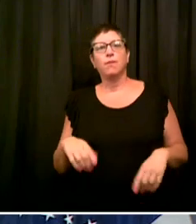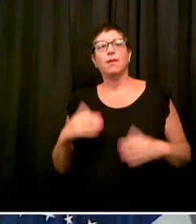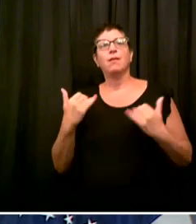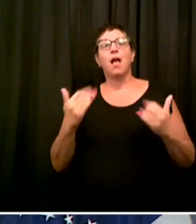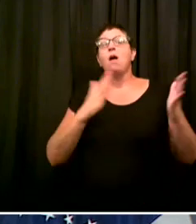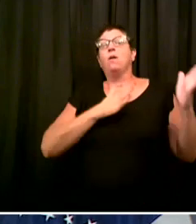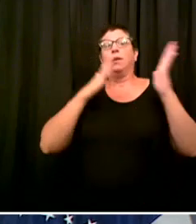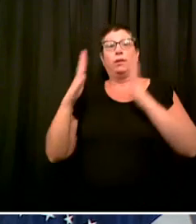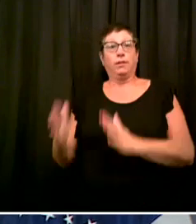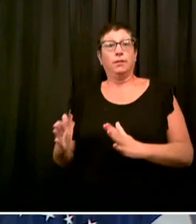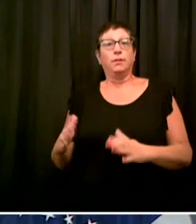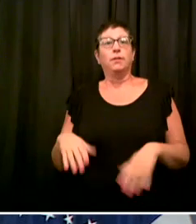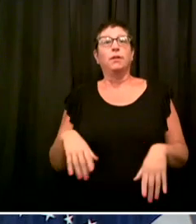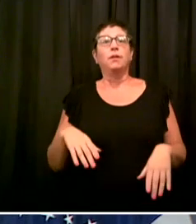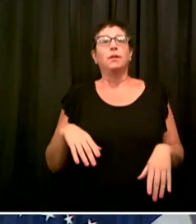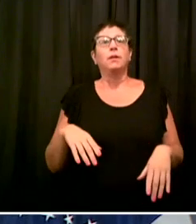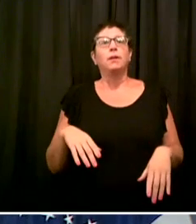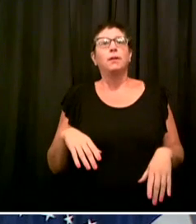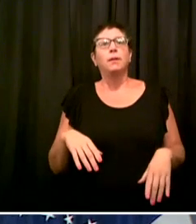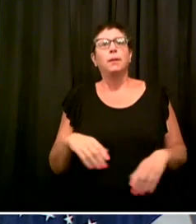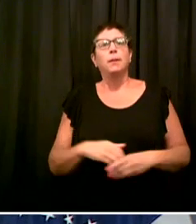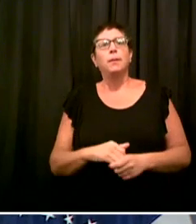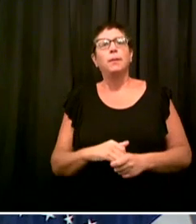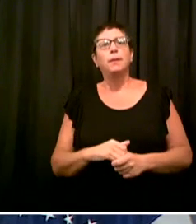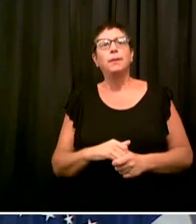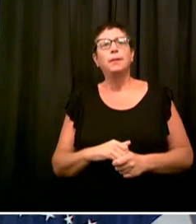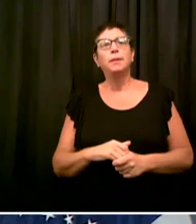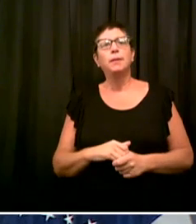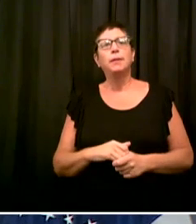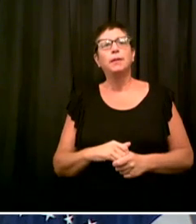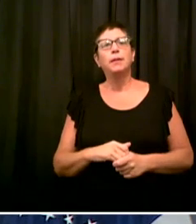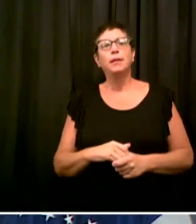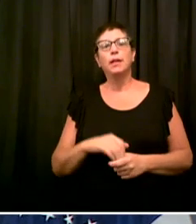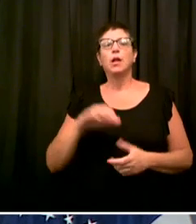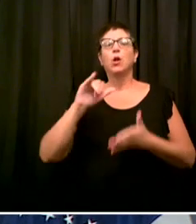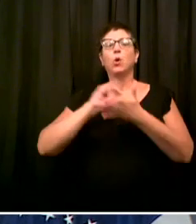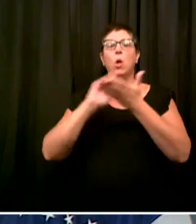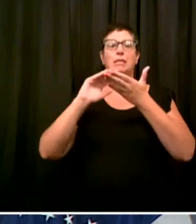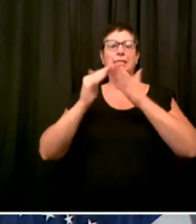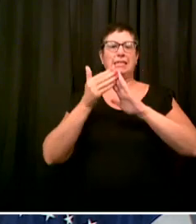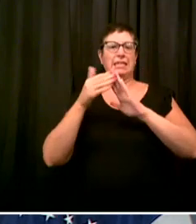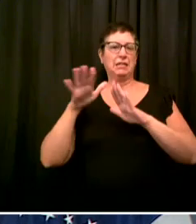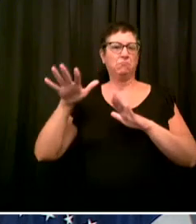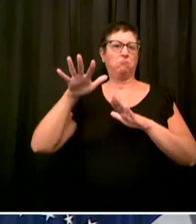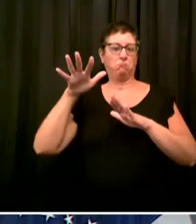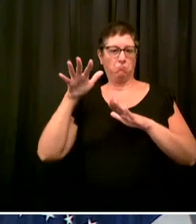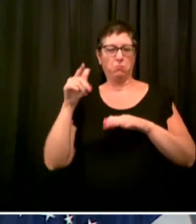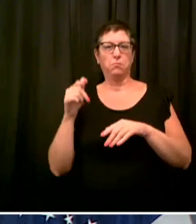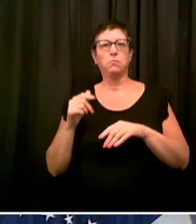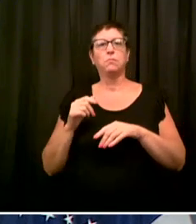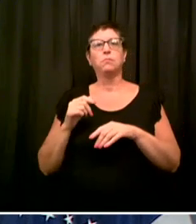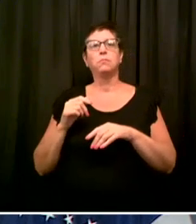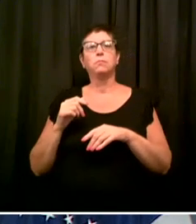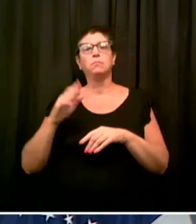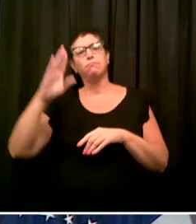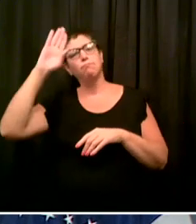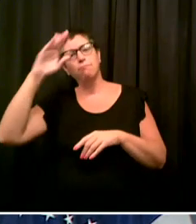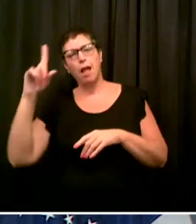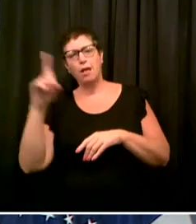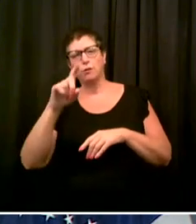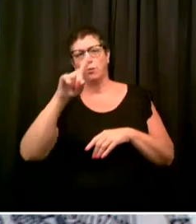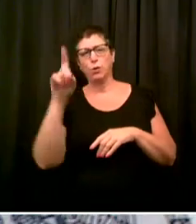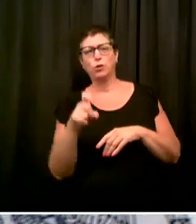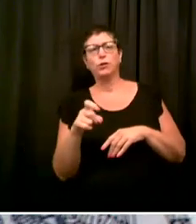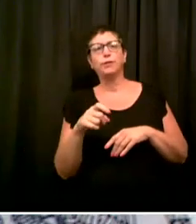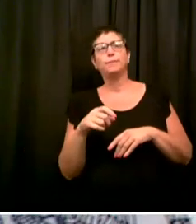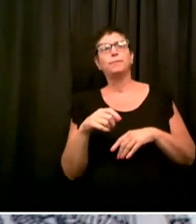Good morning, Mr. Mayor. This outdoor education plan seems really intriguing, but it is another thing for schools